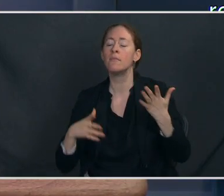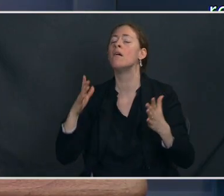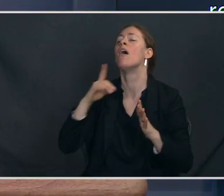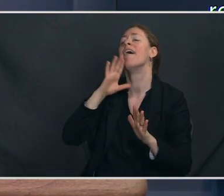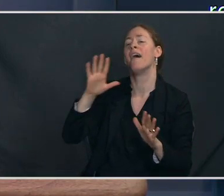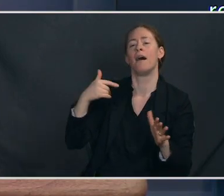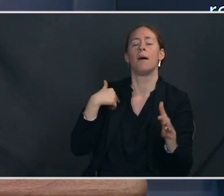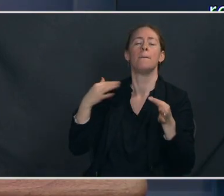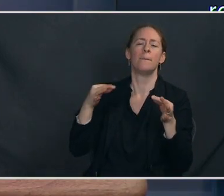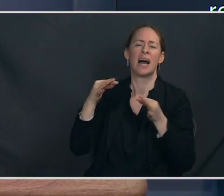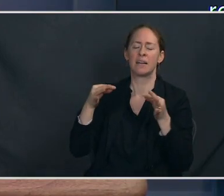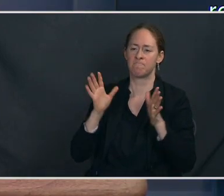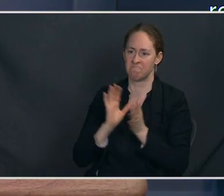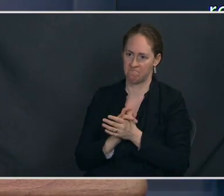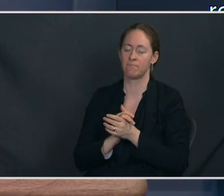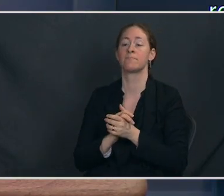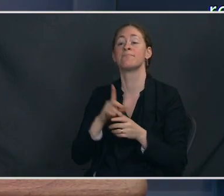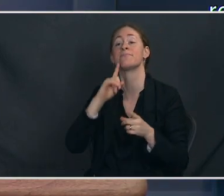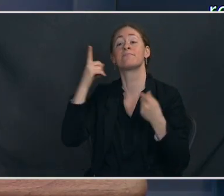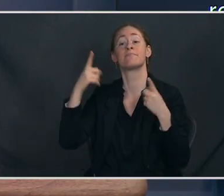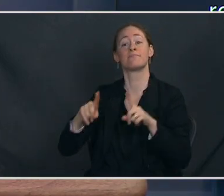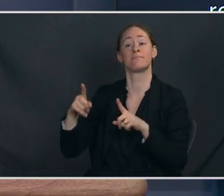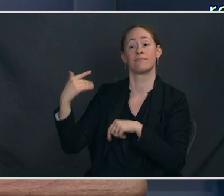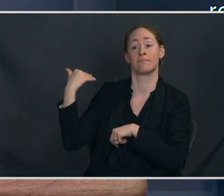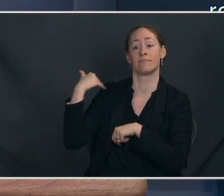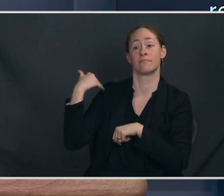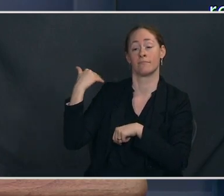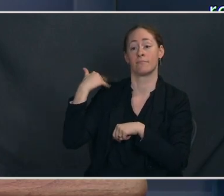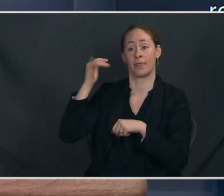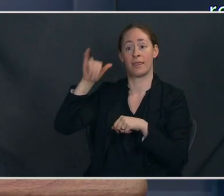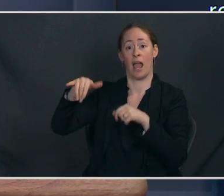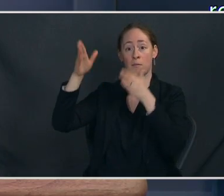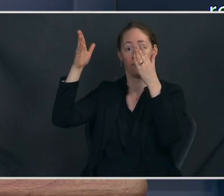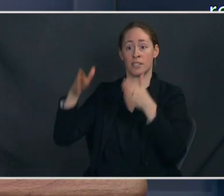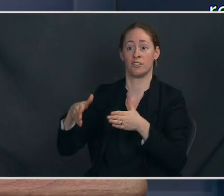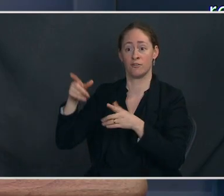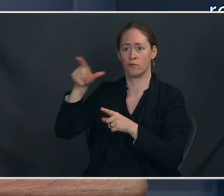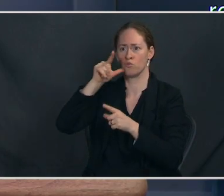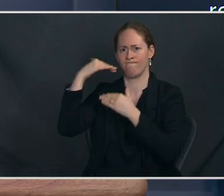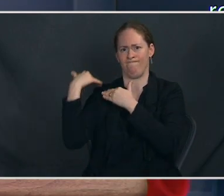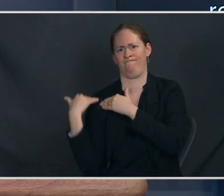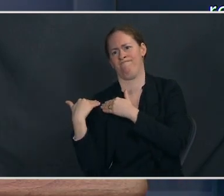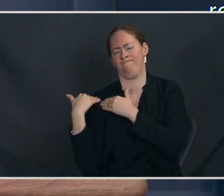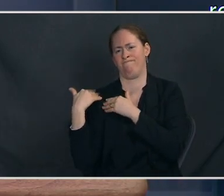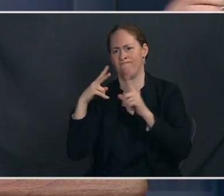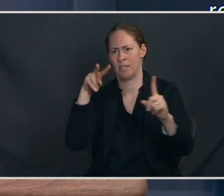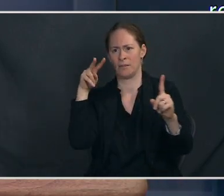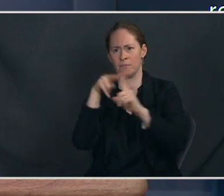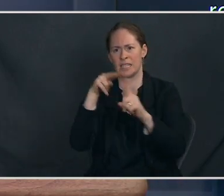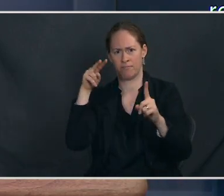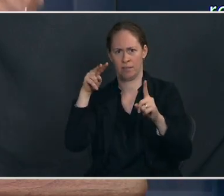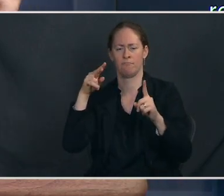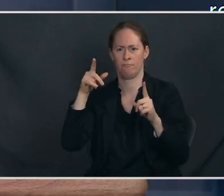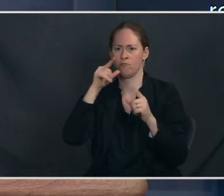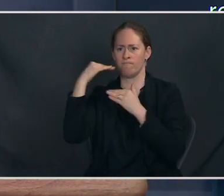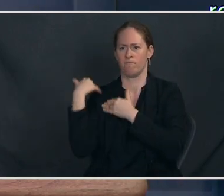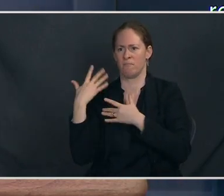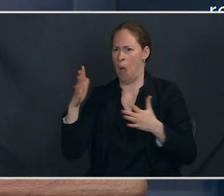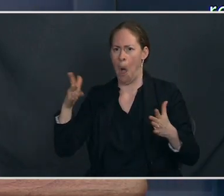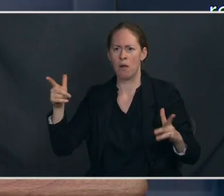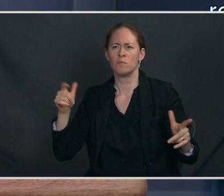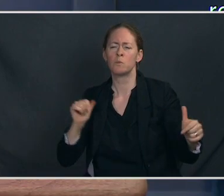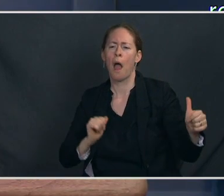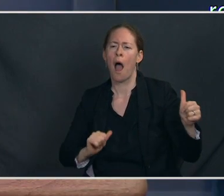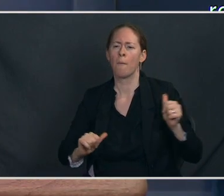the House impeachment managers delivered the articles of impeachment to the Senate with a dramatic walk over, as you all carried